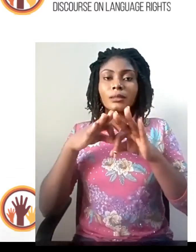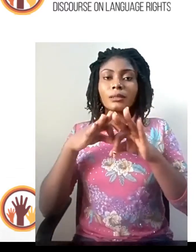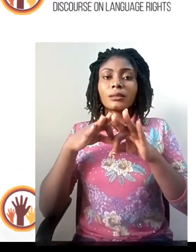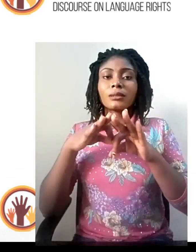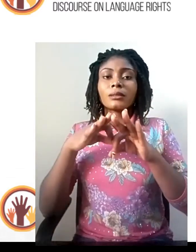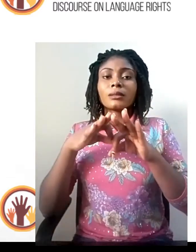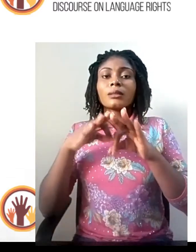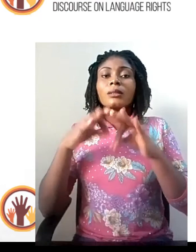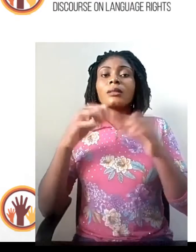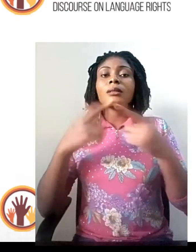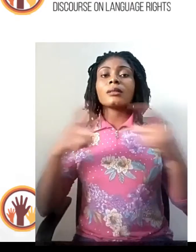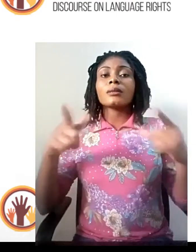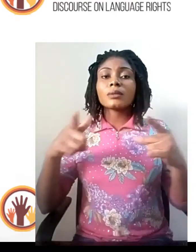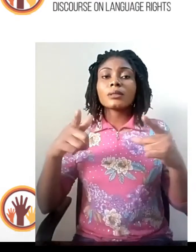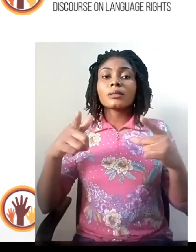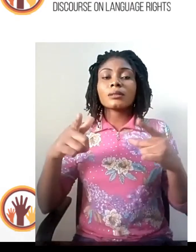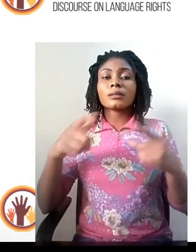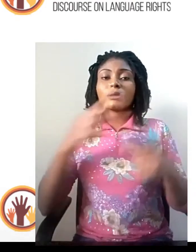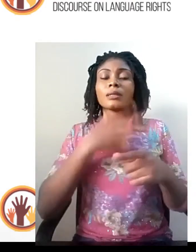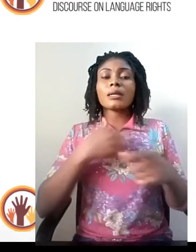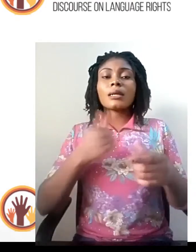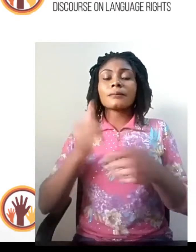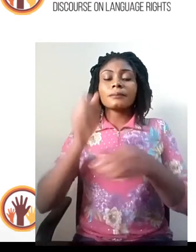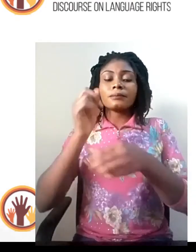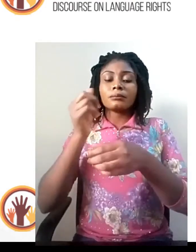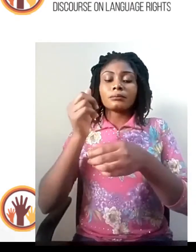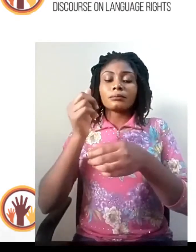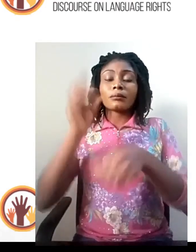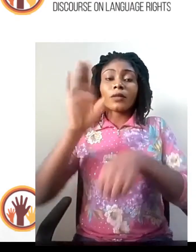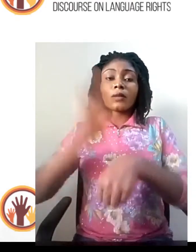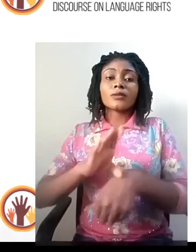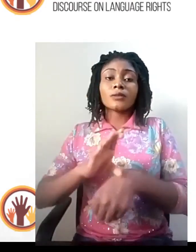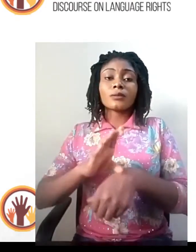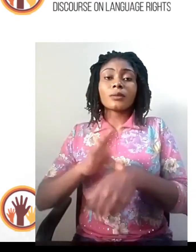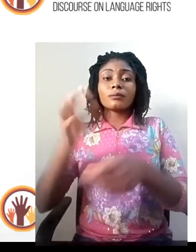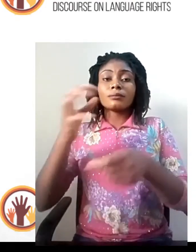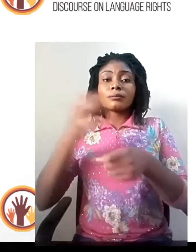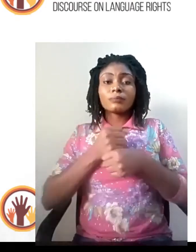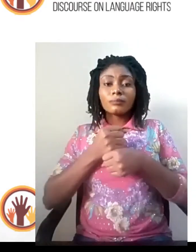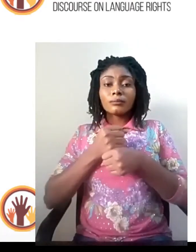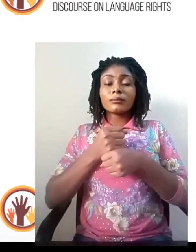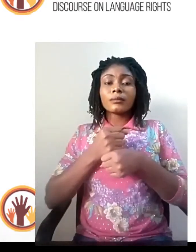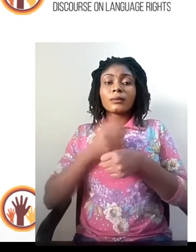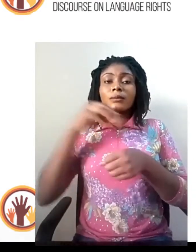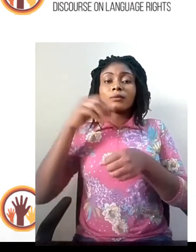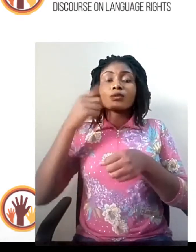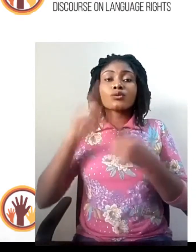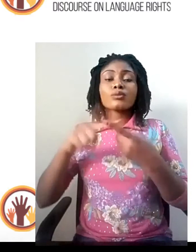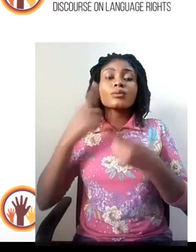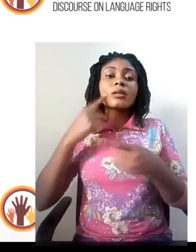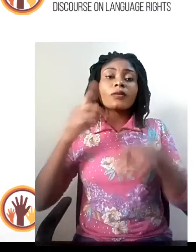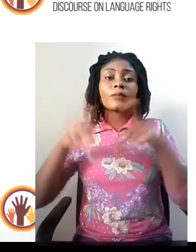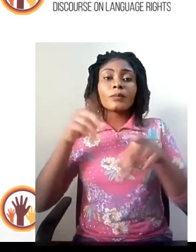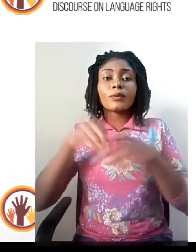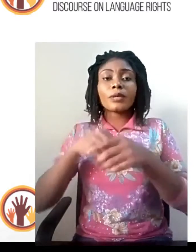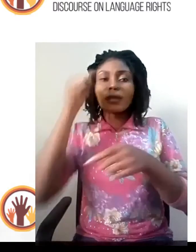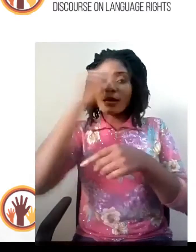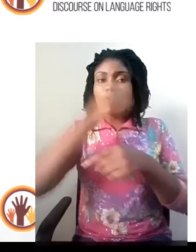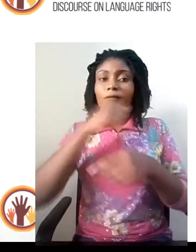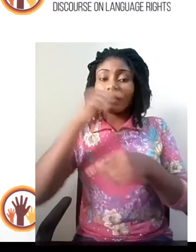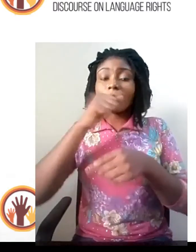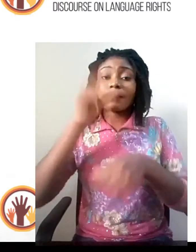cultural heritages of the deaf people in Africa. And culture and language